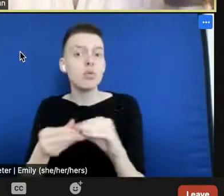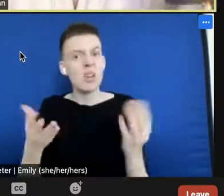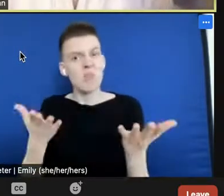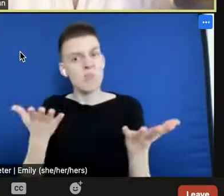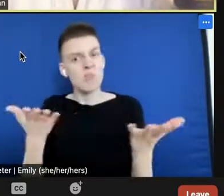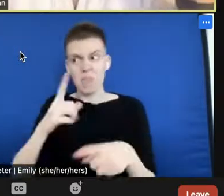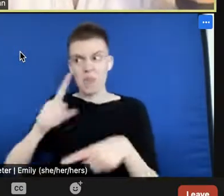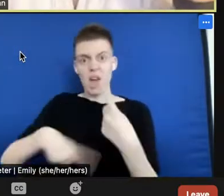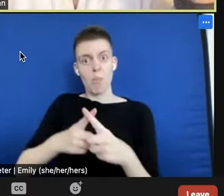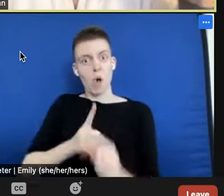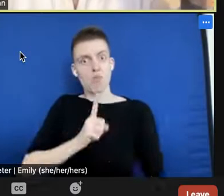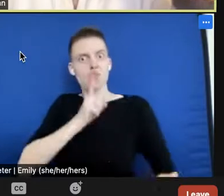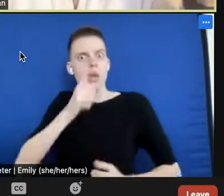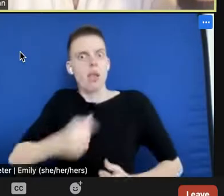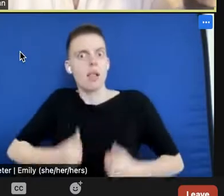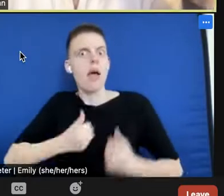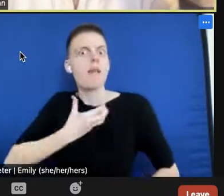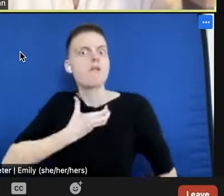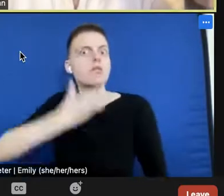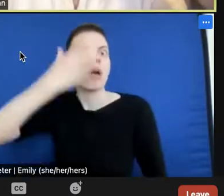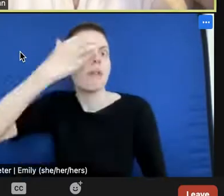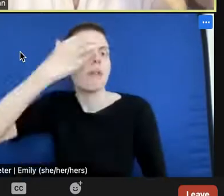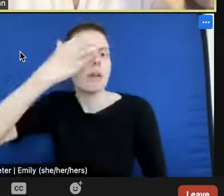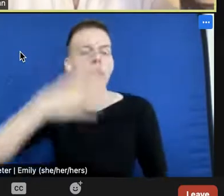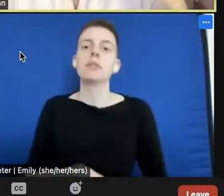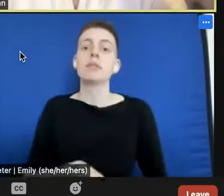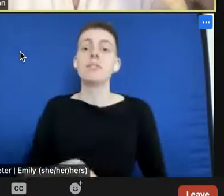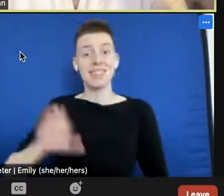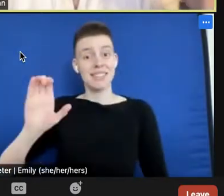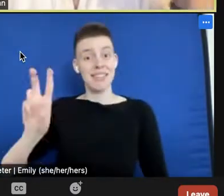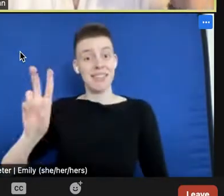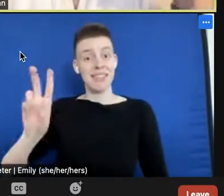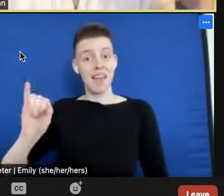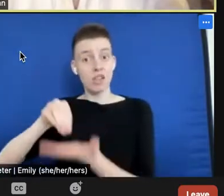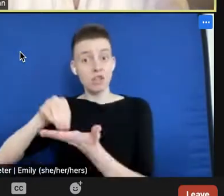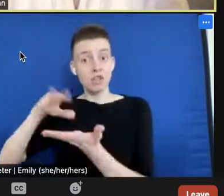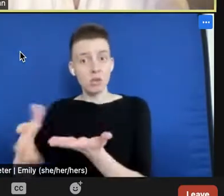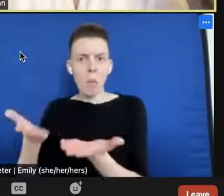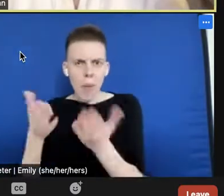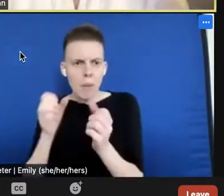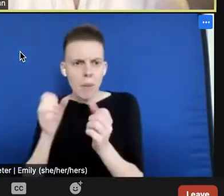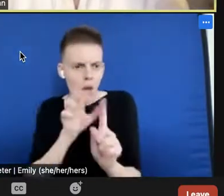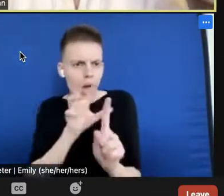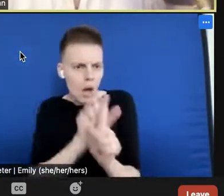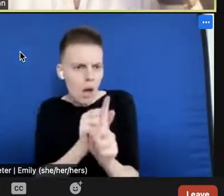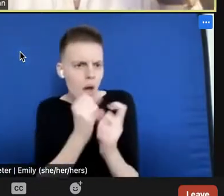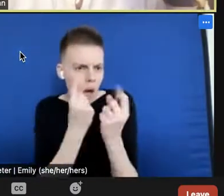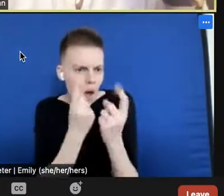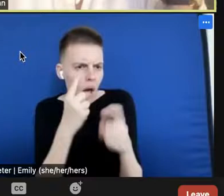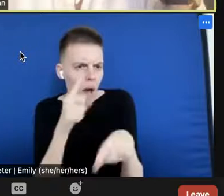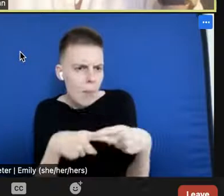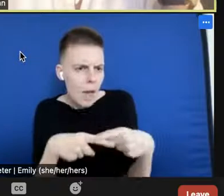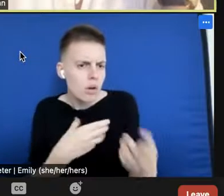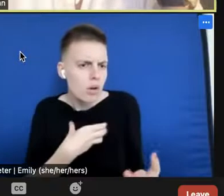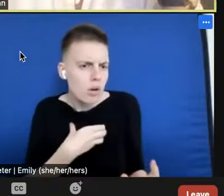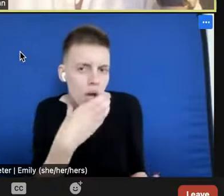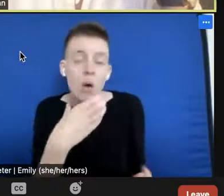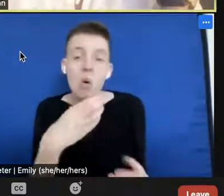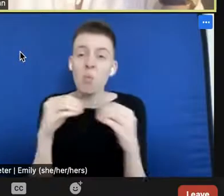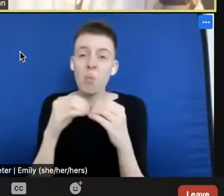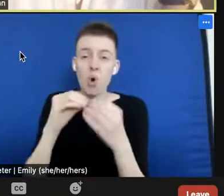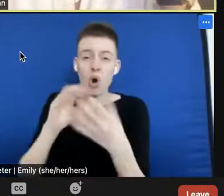The person with CBI might be able to catch on to the giraffe possibly, but the other things that are not realistic images will